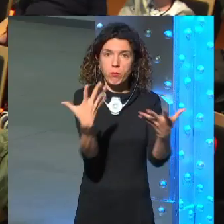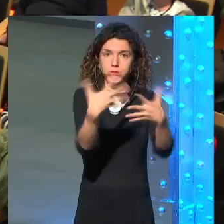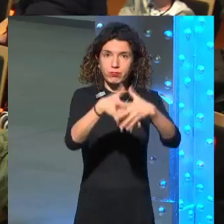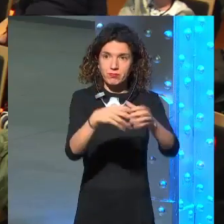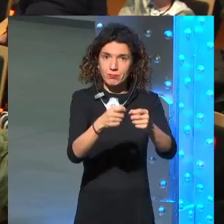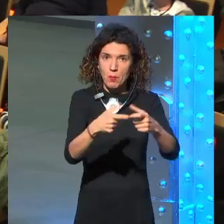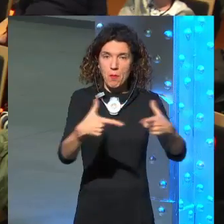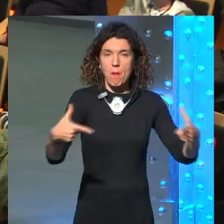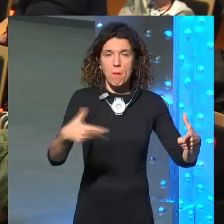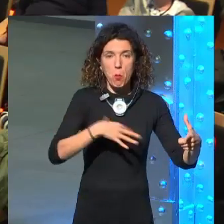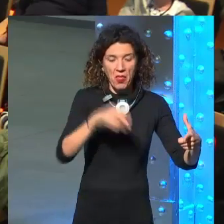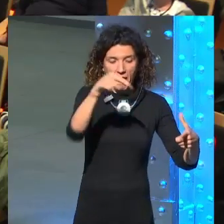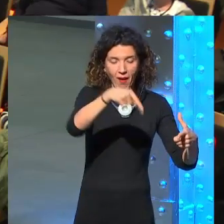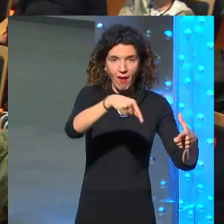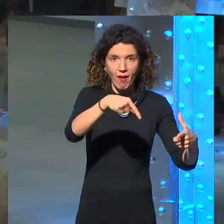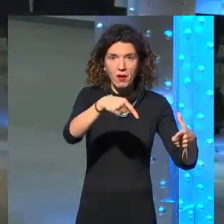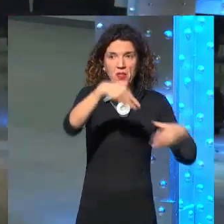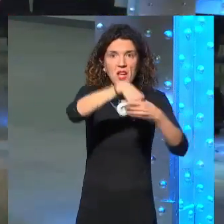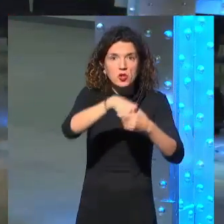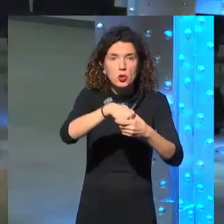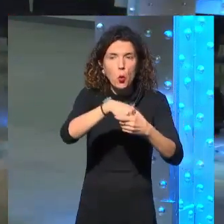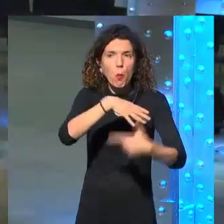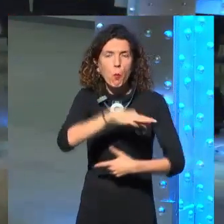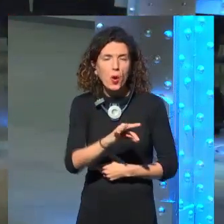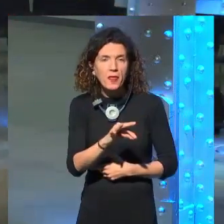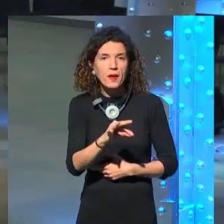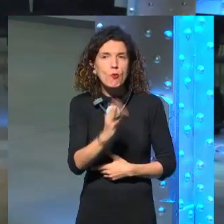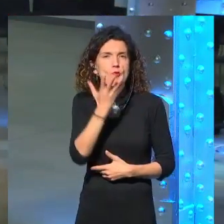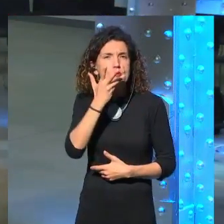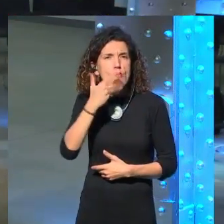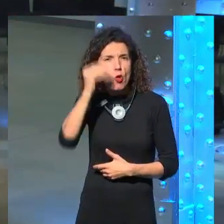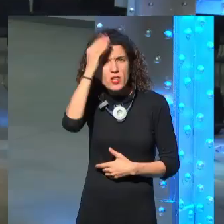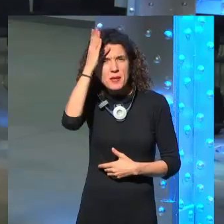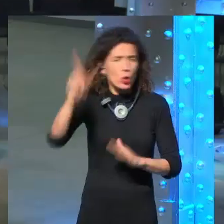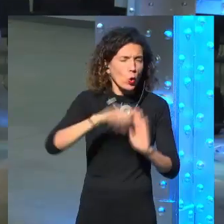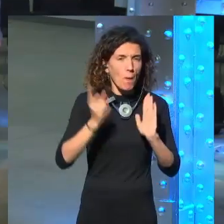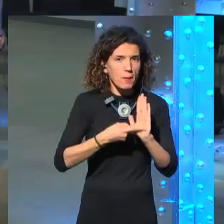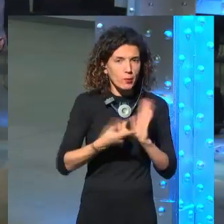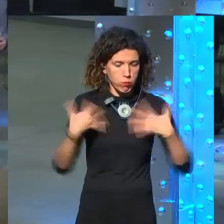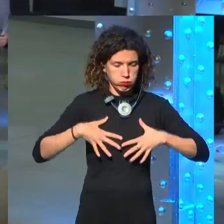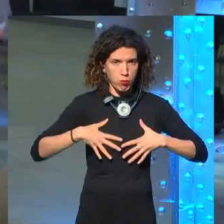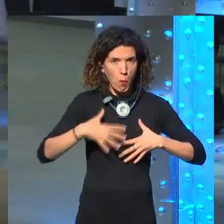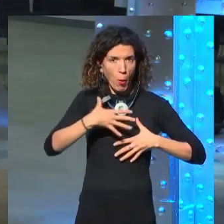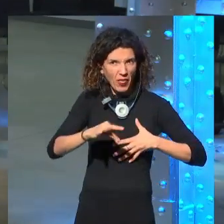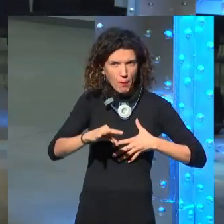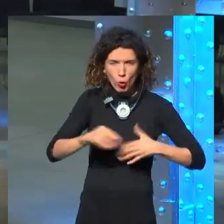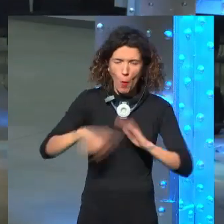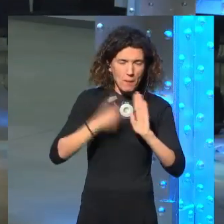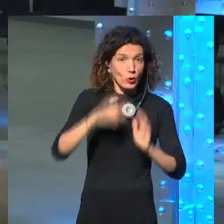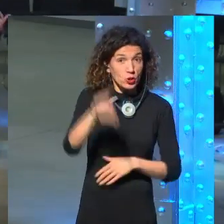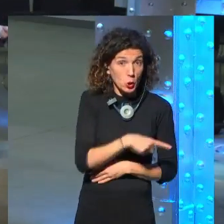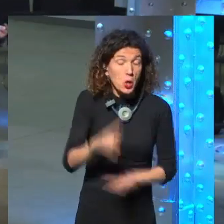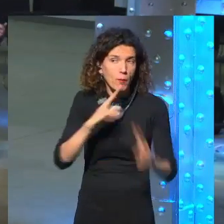to meet each other, and we will reach a point where we may have all the knowledge that we can